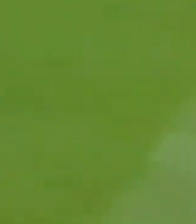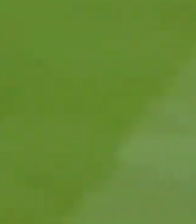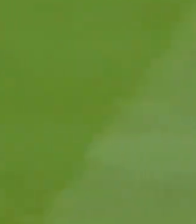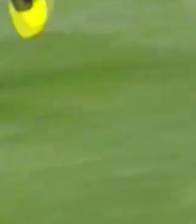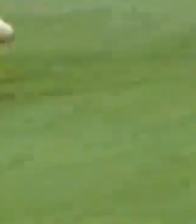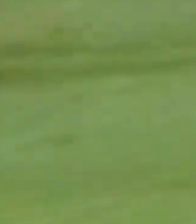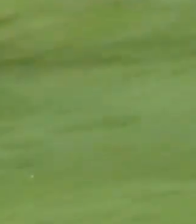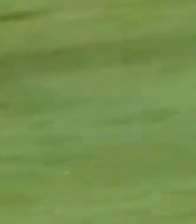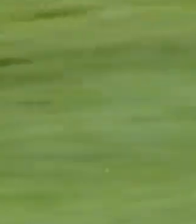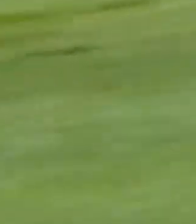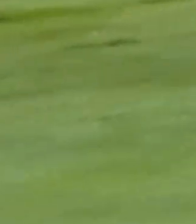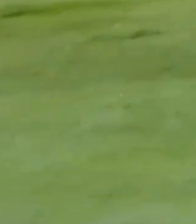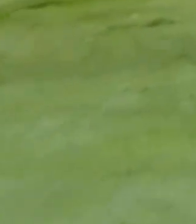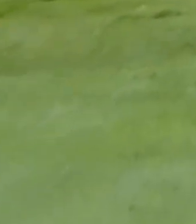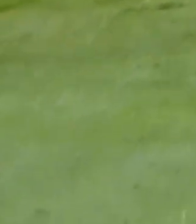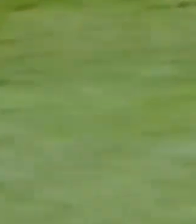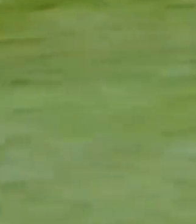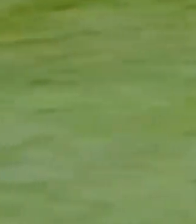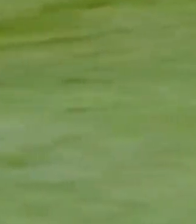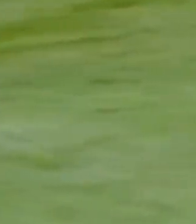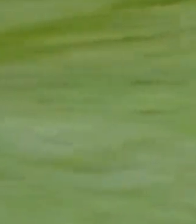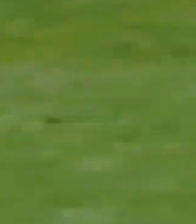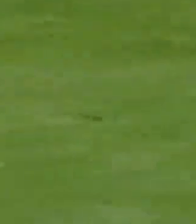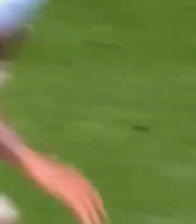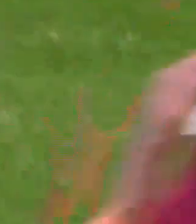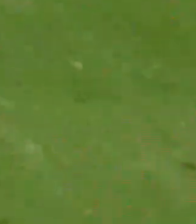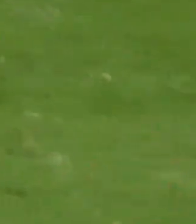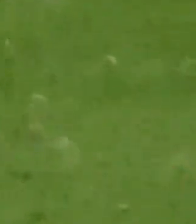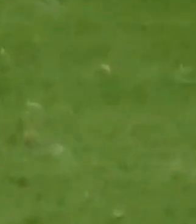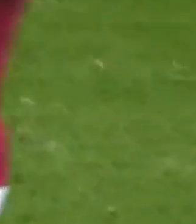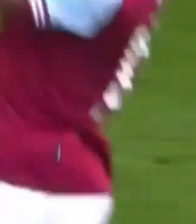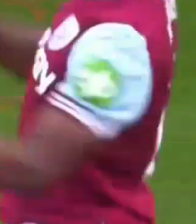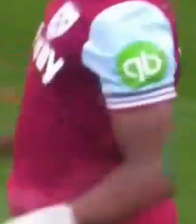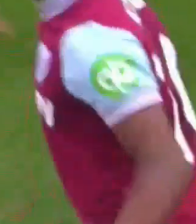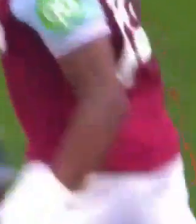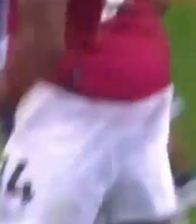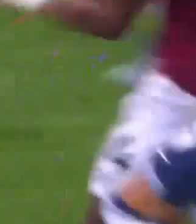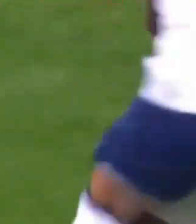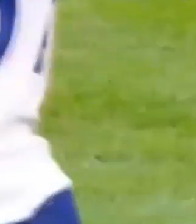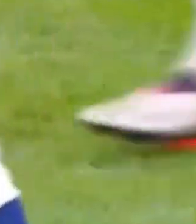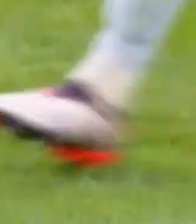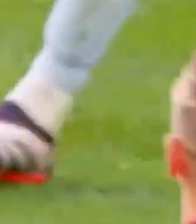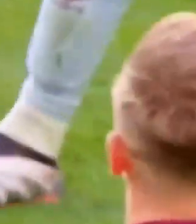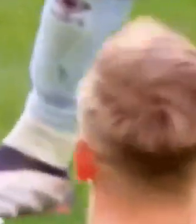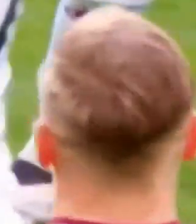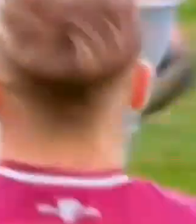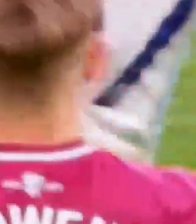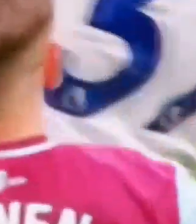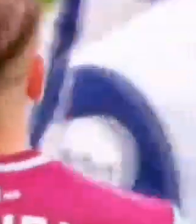Referee's quickly to come in to try and separate this, which is rapidly spilling out of control. Richarlison is down.